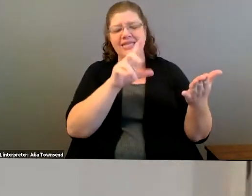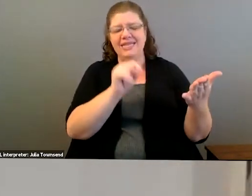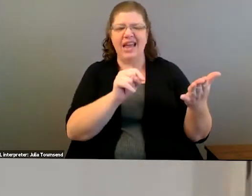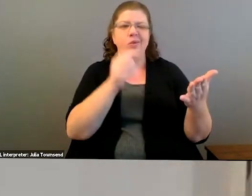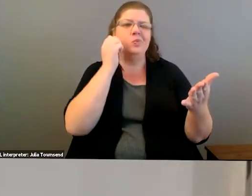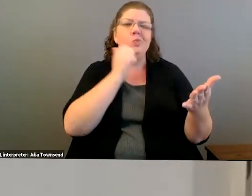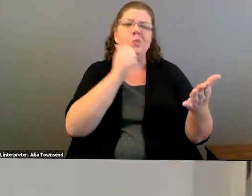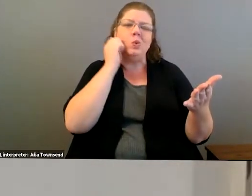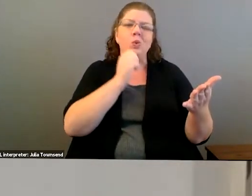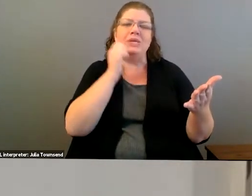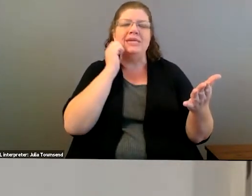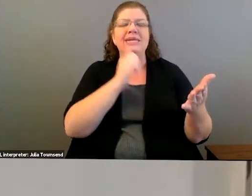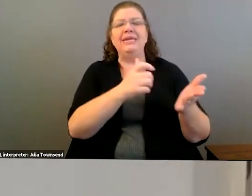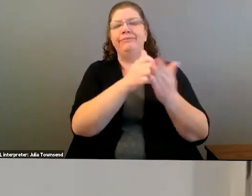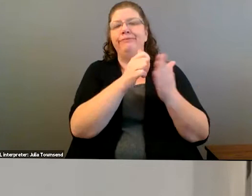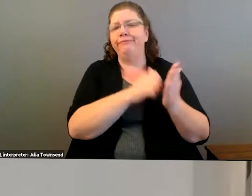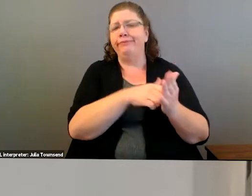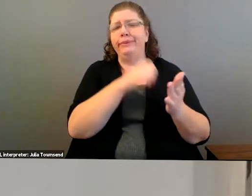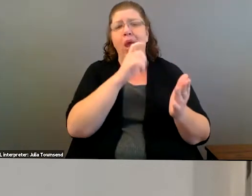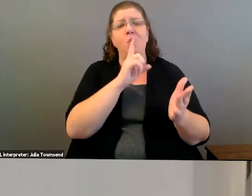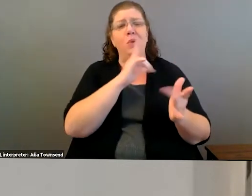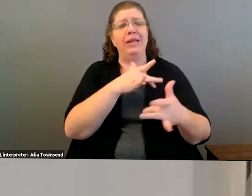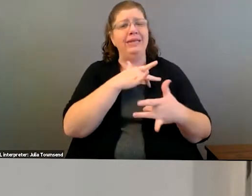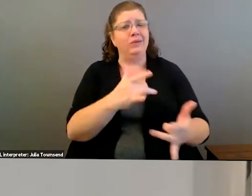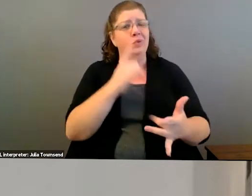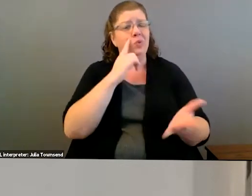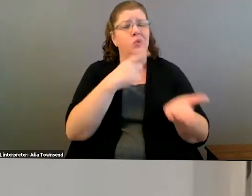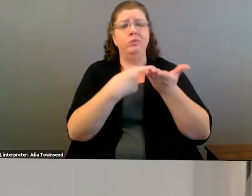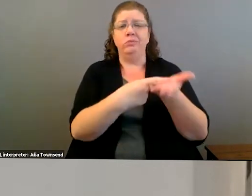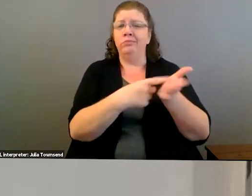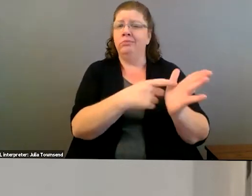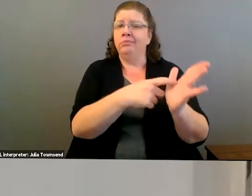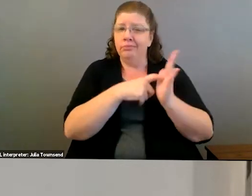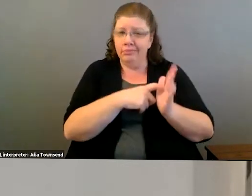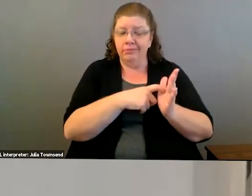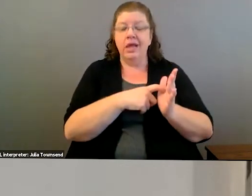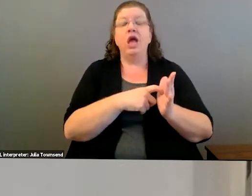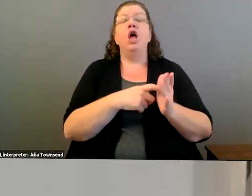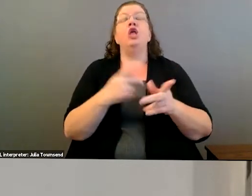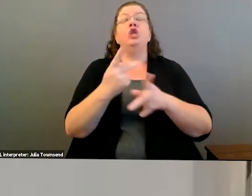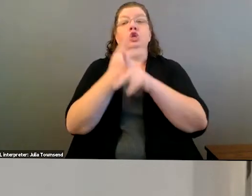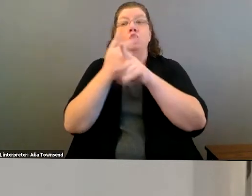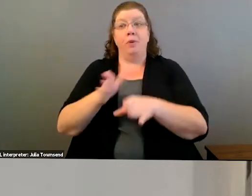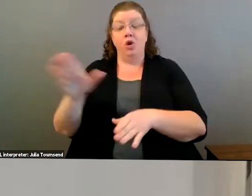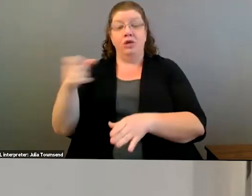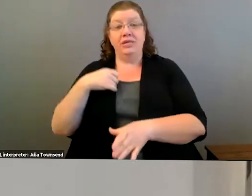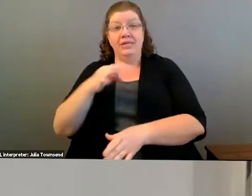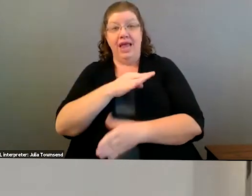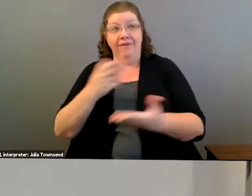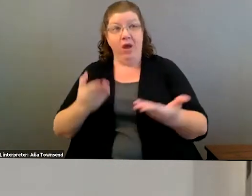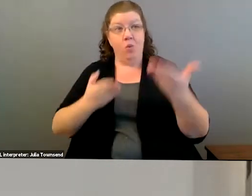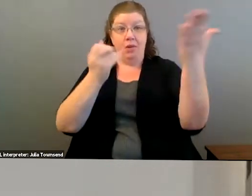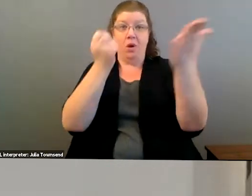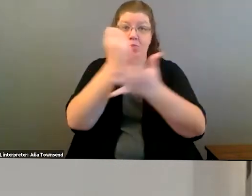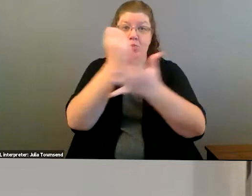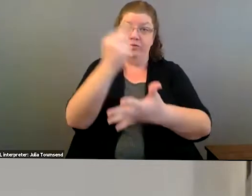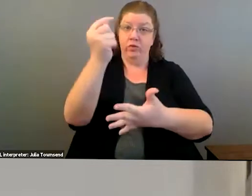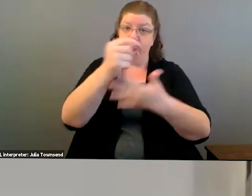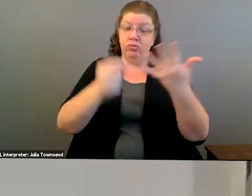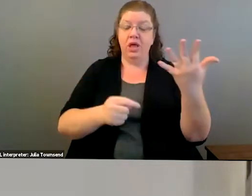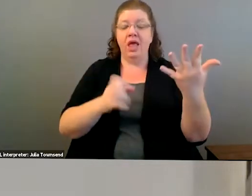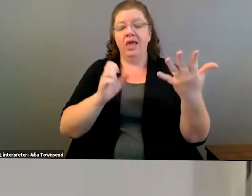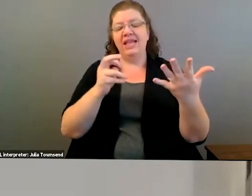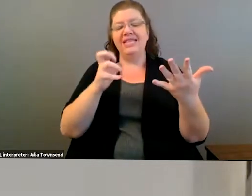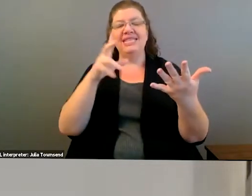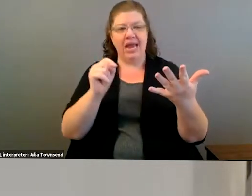not likely to require any discussion. The superintendent and her staff have recommended approval of all the consent items,